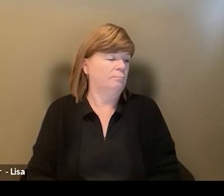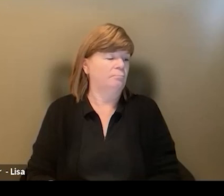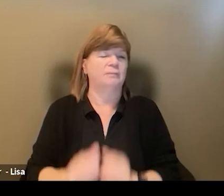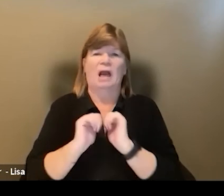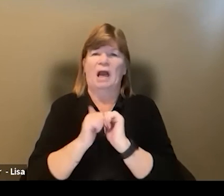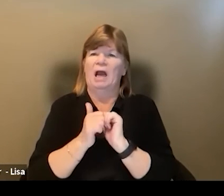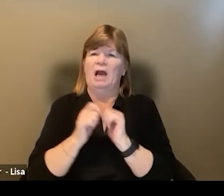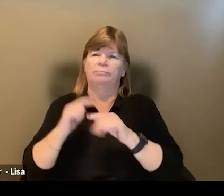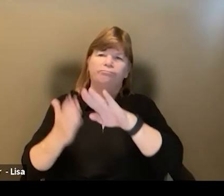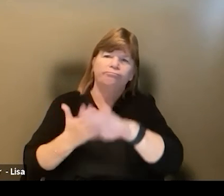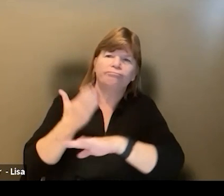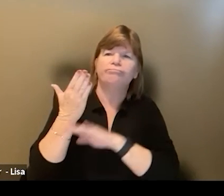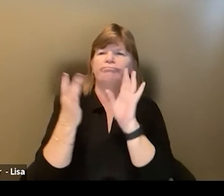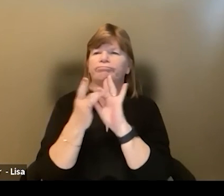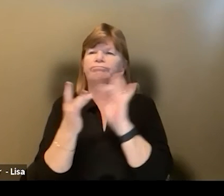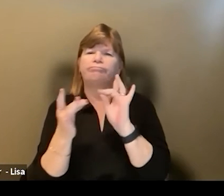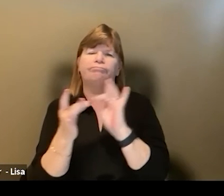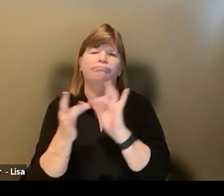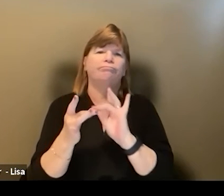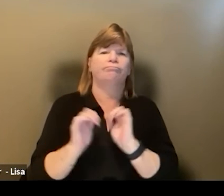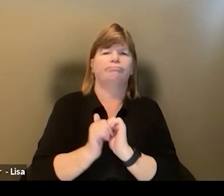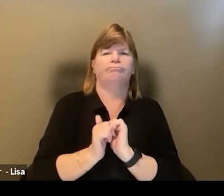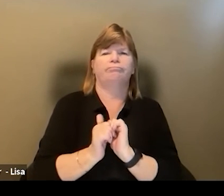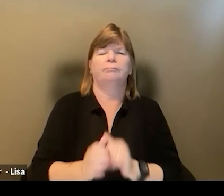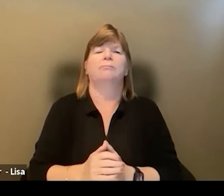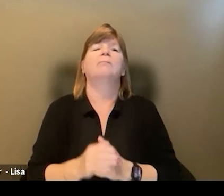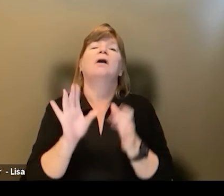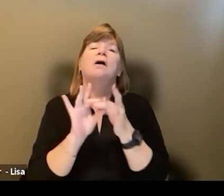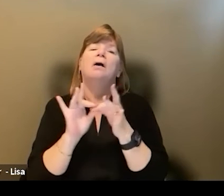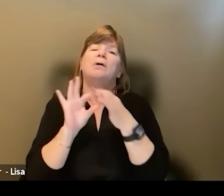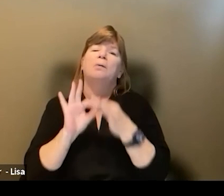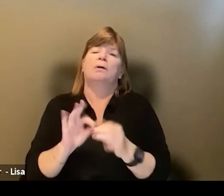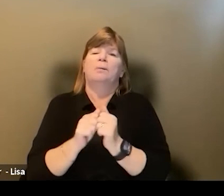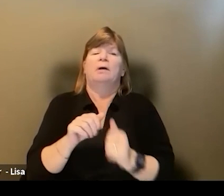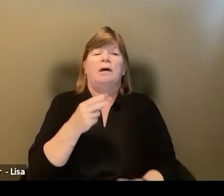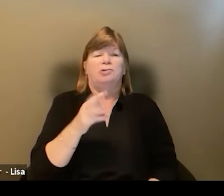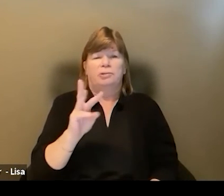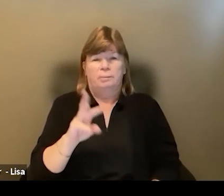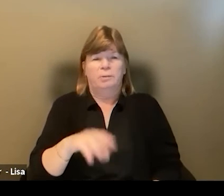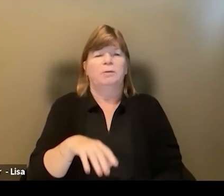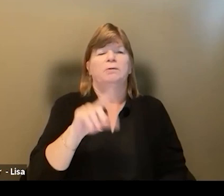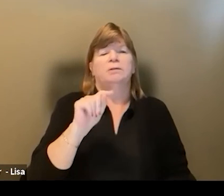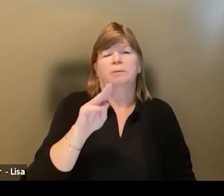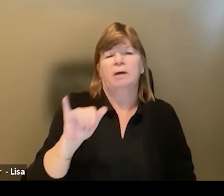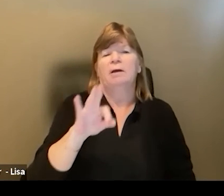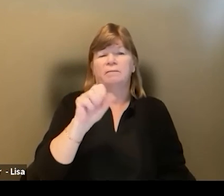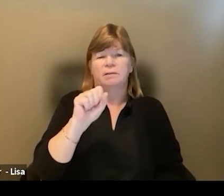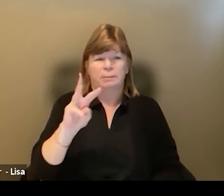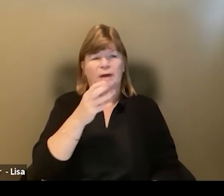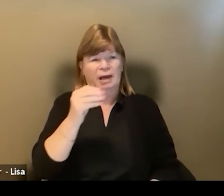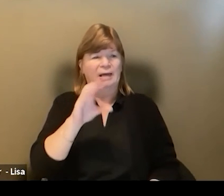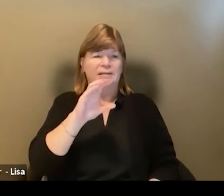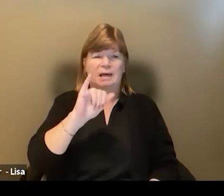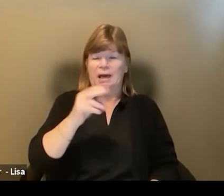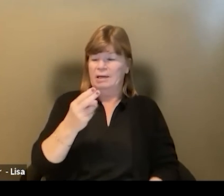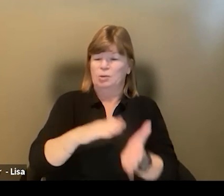So how can you submit a public comment? So comments on the H&W, TBI, FSW, and